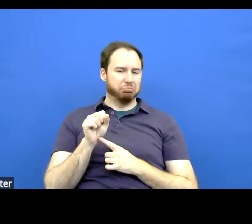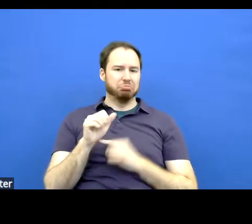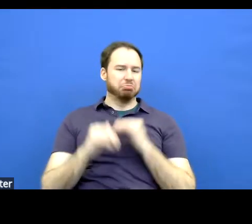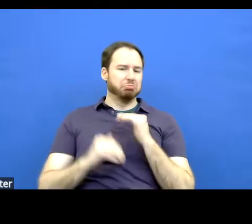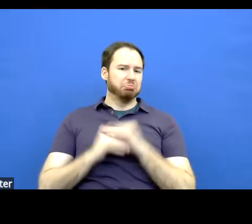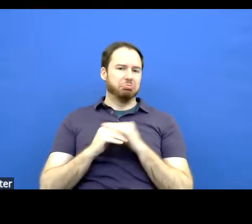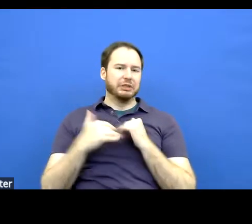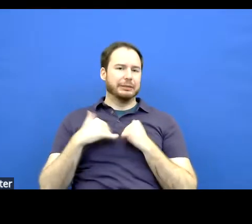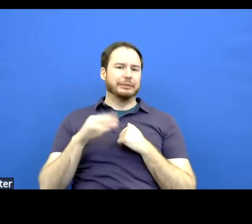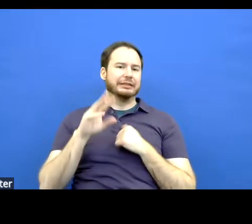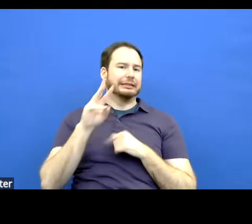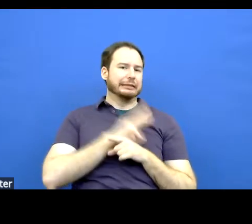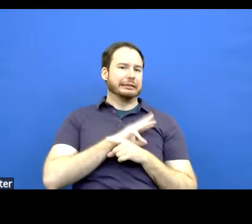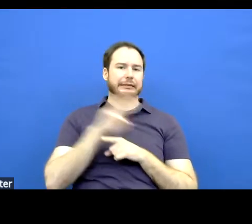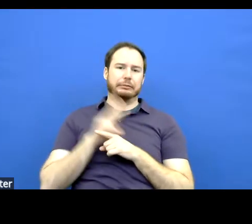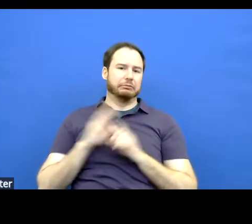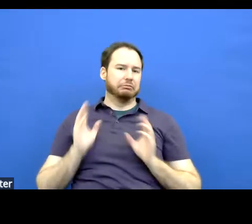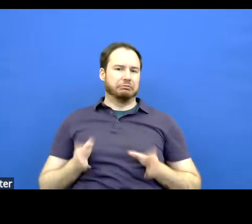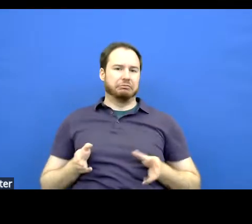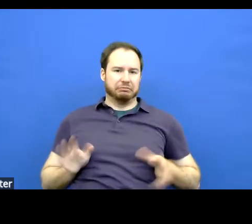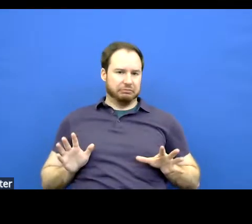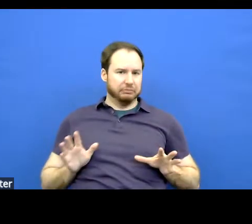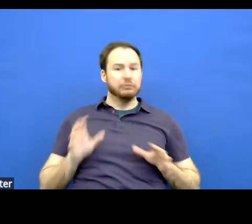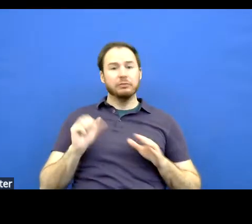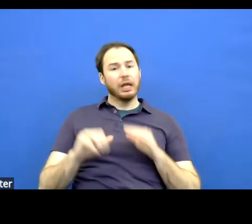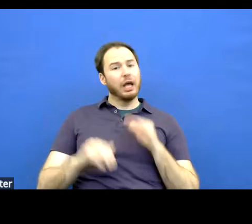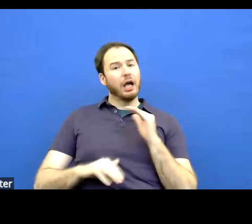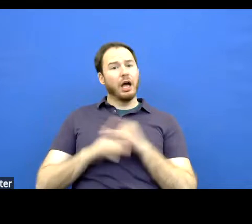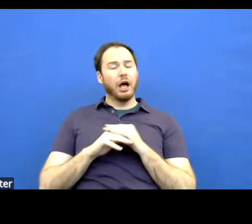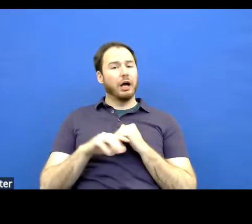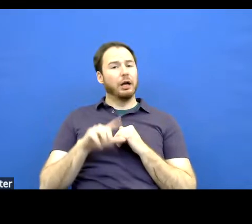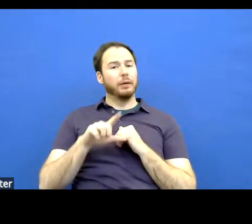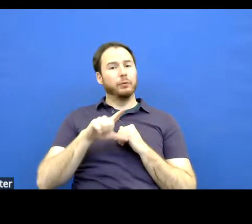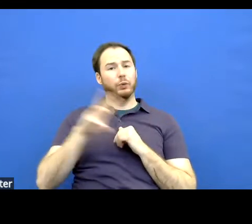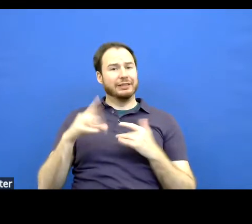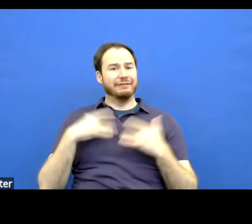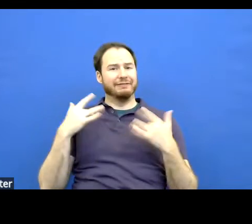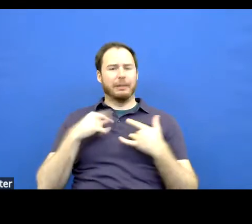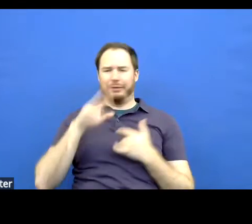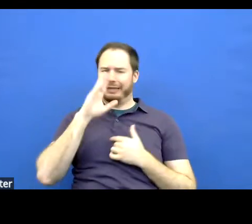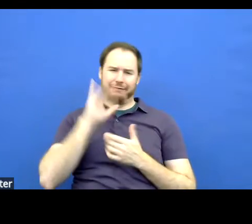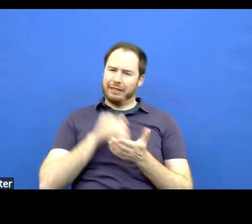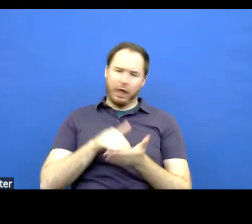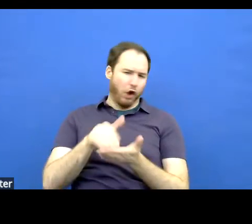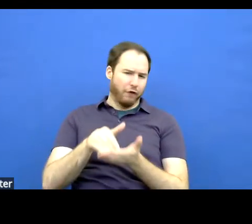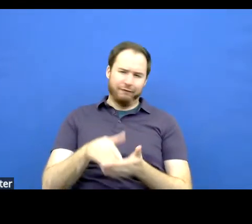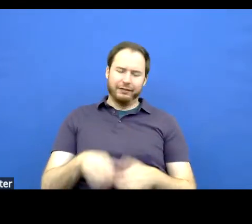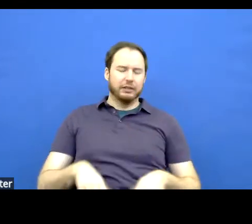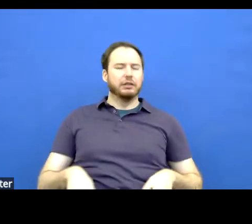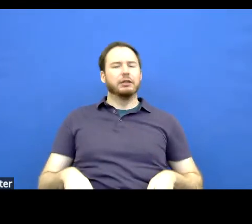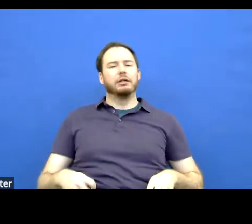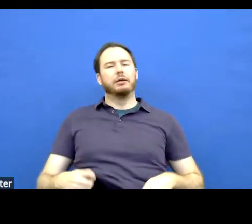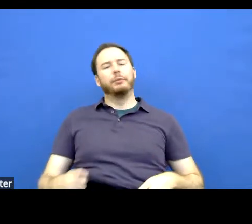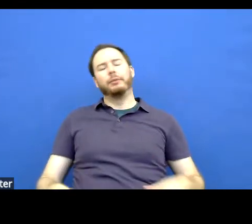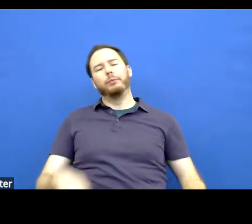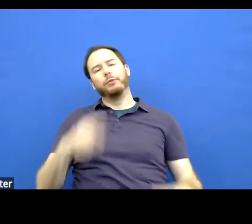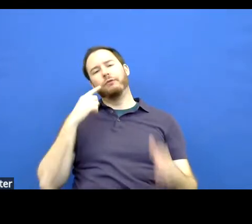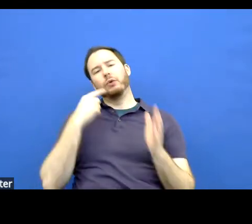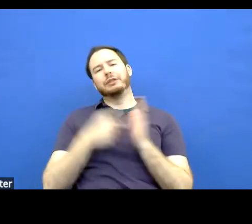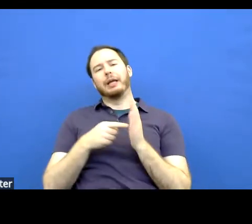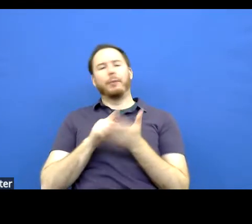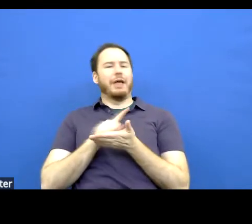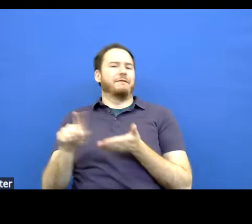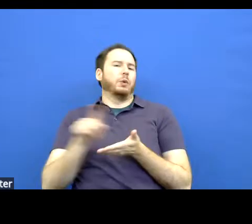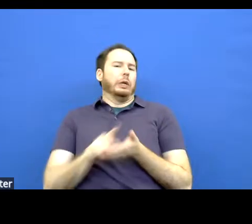maximum 6-month period. It can be up to 26 events. Nobody's gone that much. The idea is if they were going to have, for instance, a